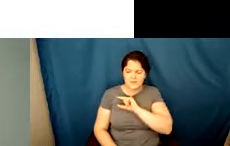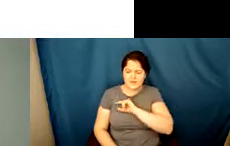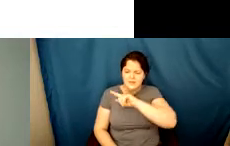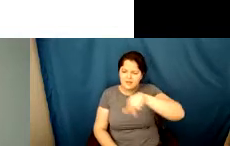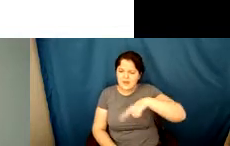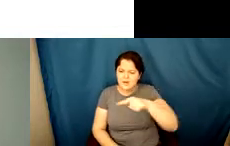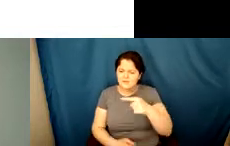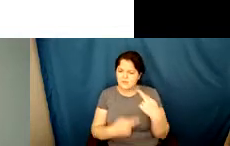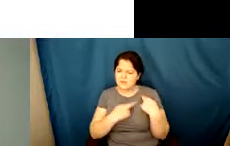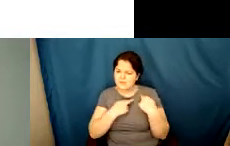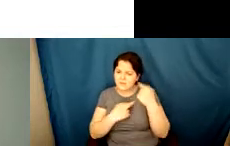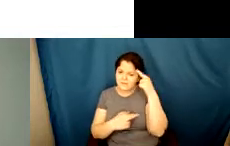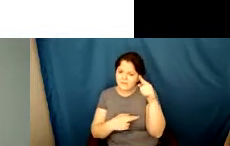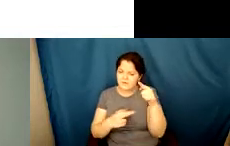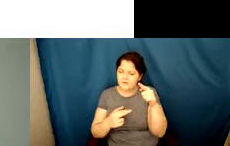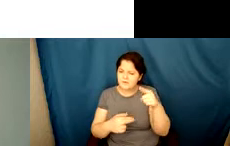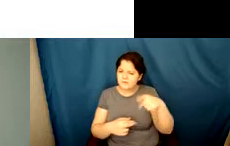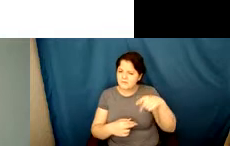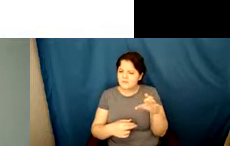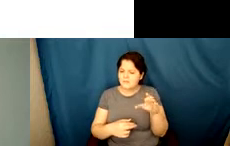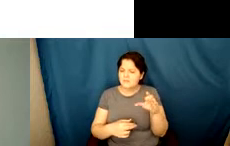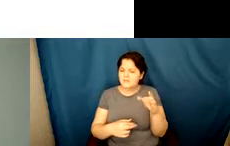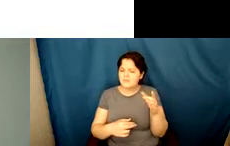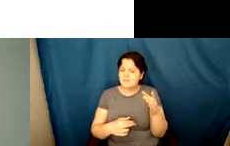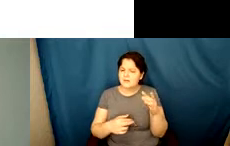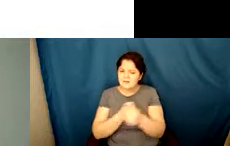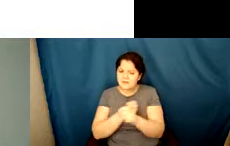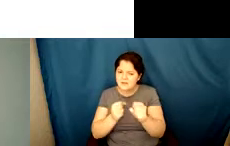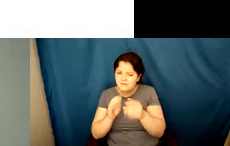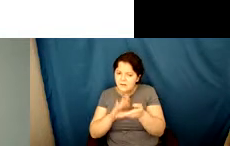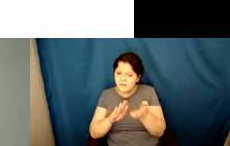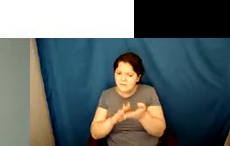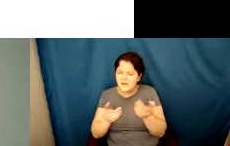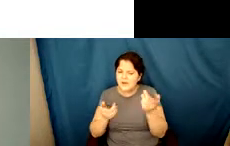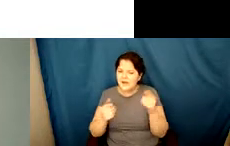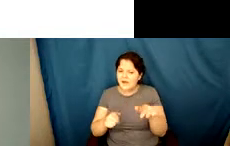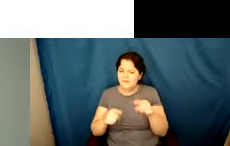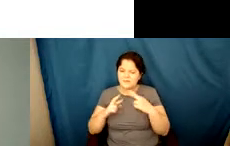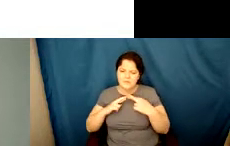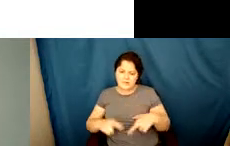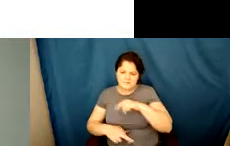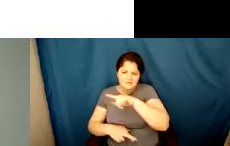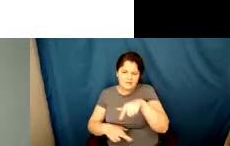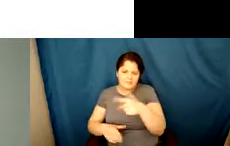operations in the project area once residential units are occupied?